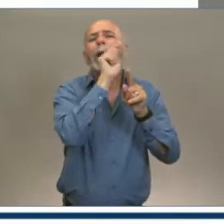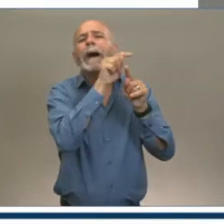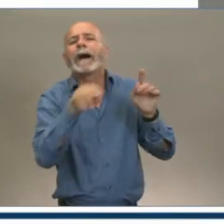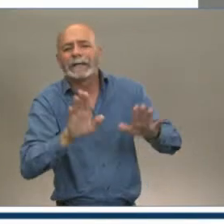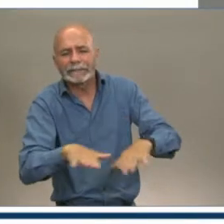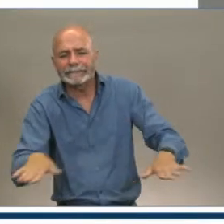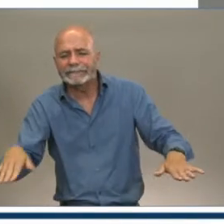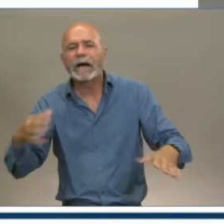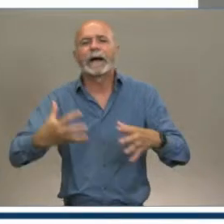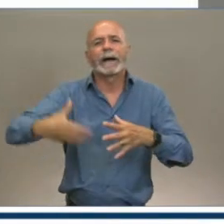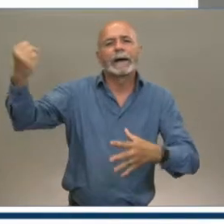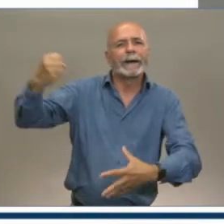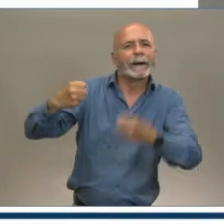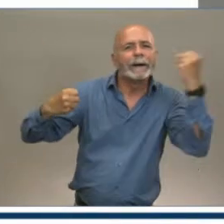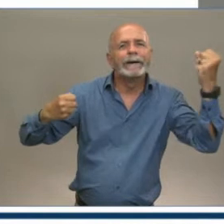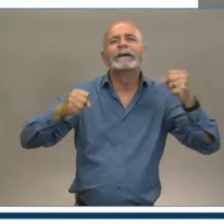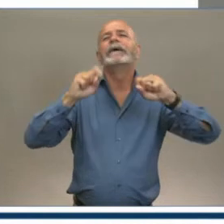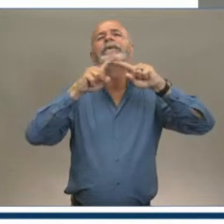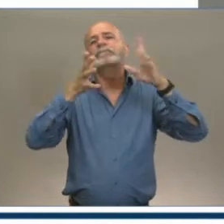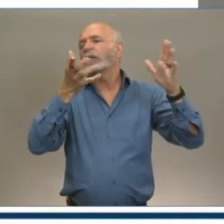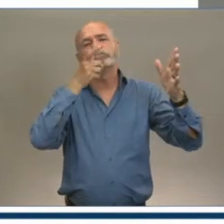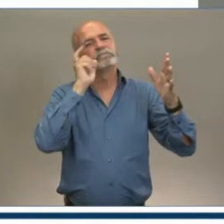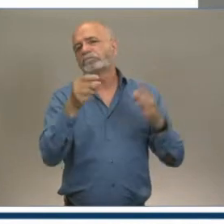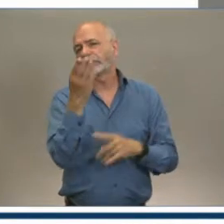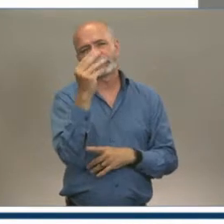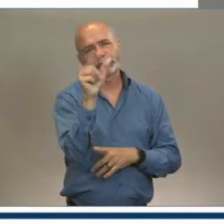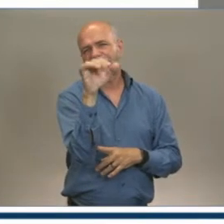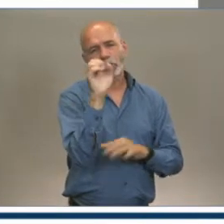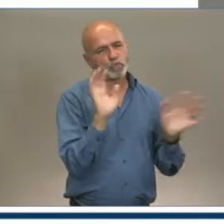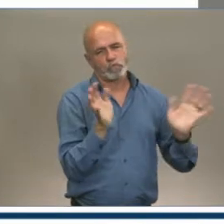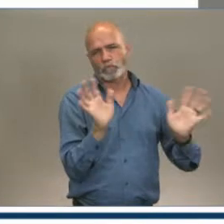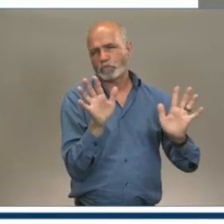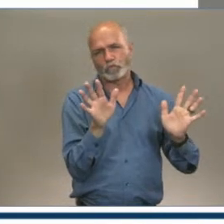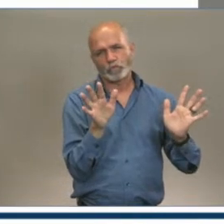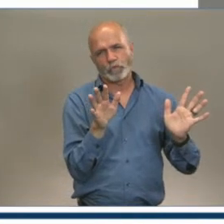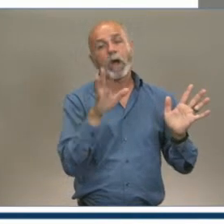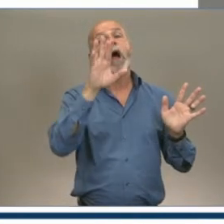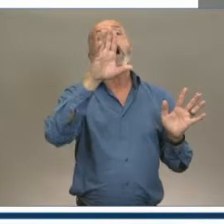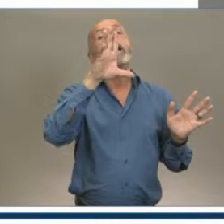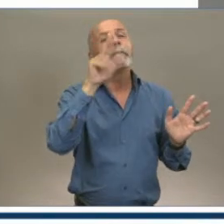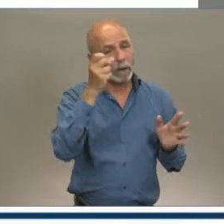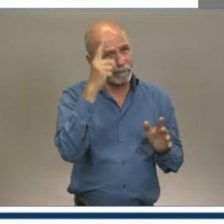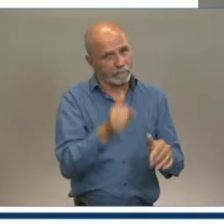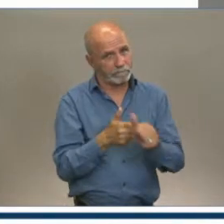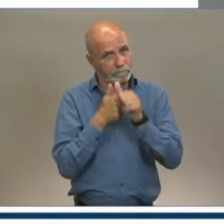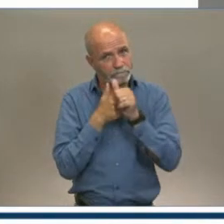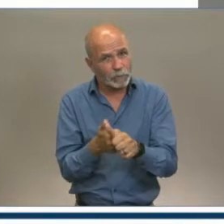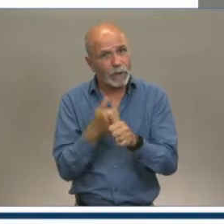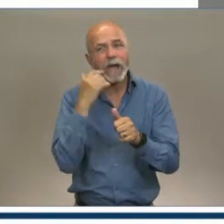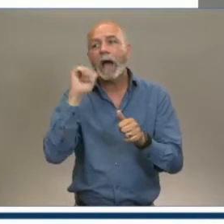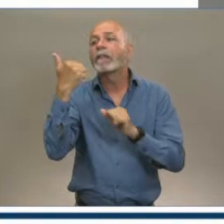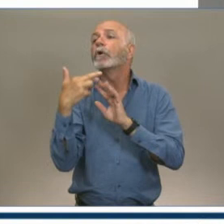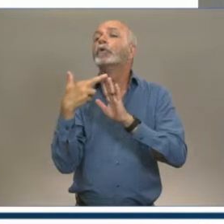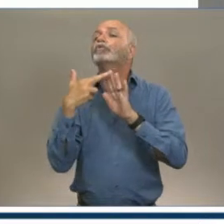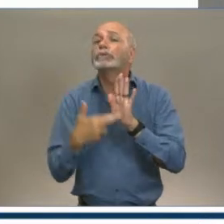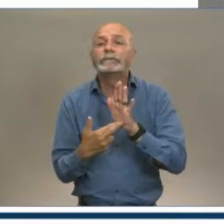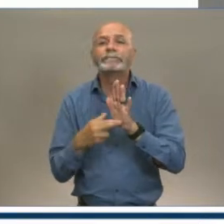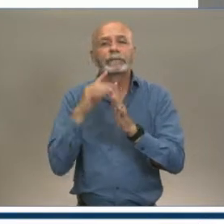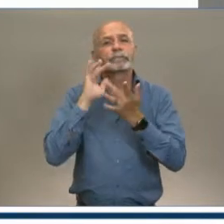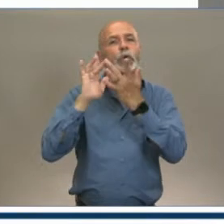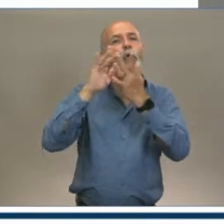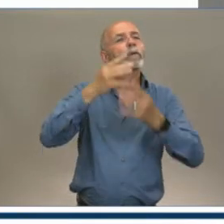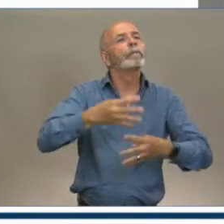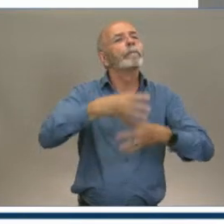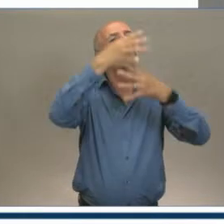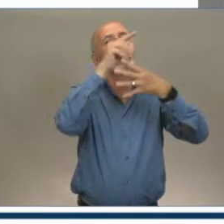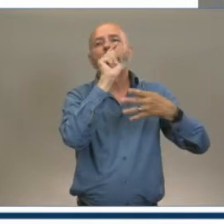reasons, they don't have to do the full 14-day quarantine, but they do have to follow certain requirements. That's all on our coronavirus website. That is not going to